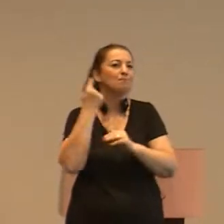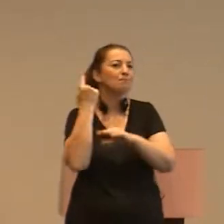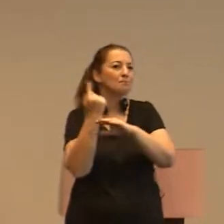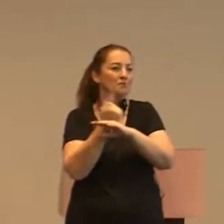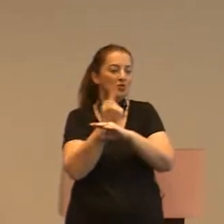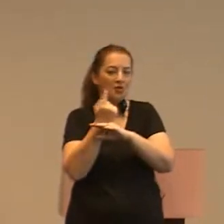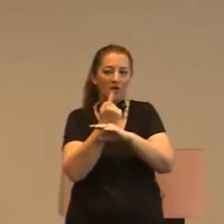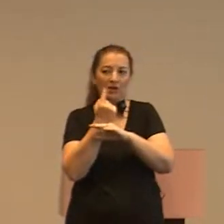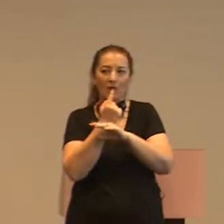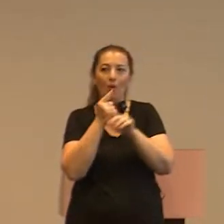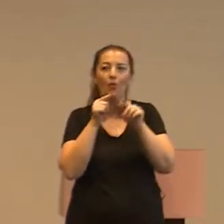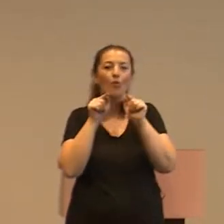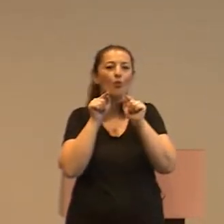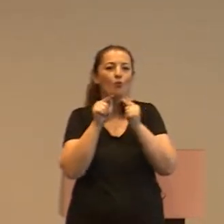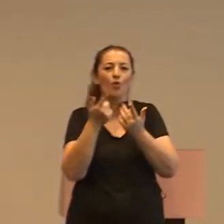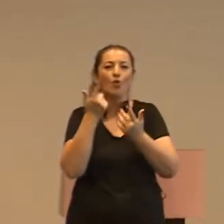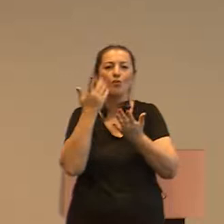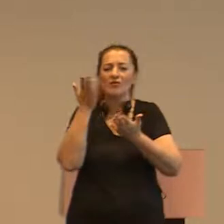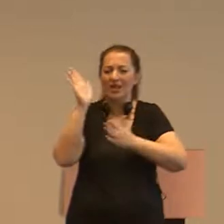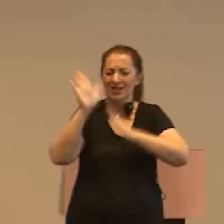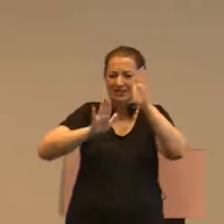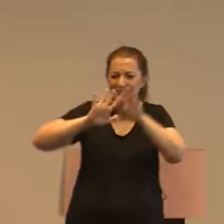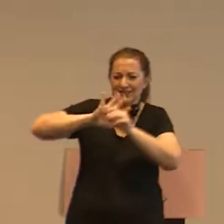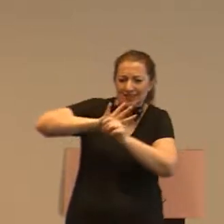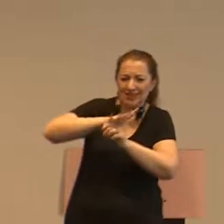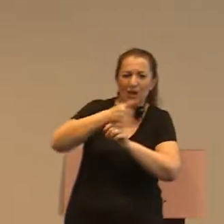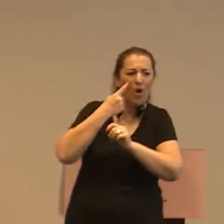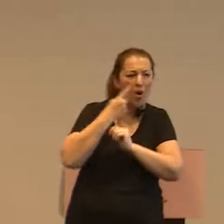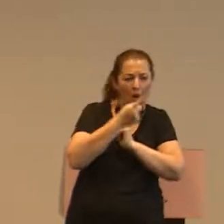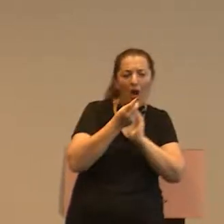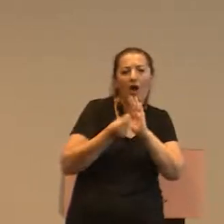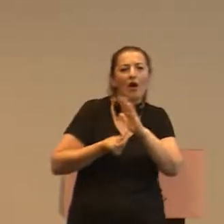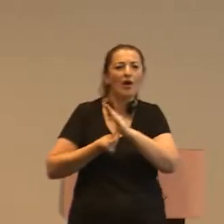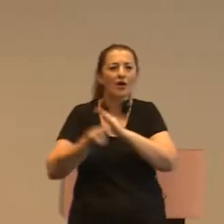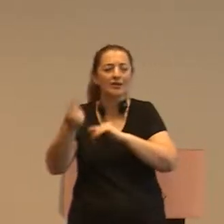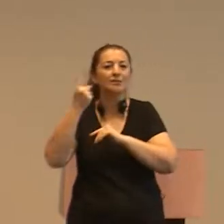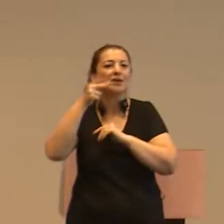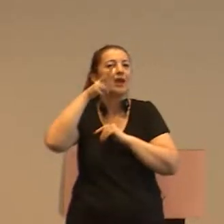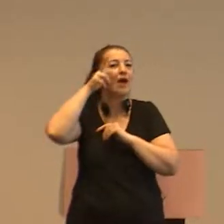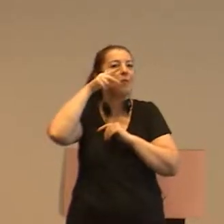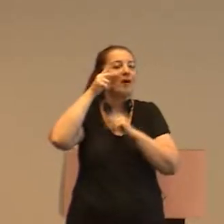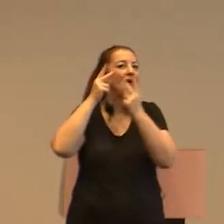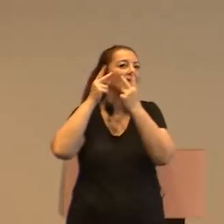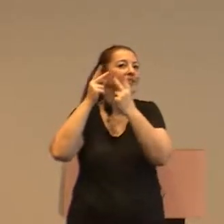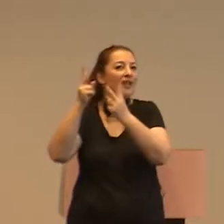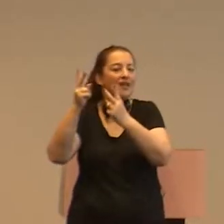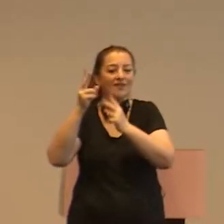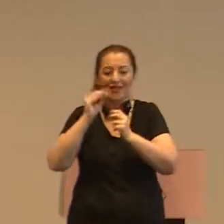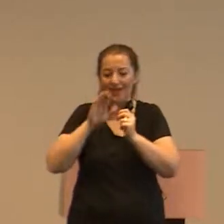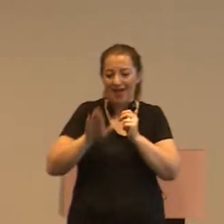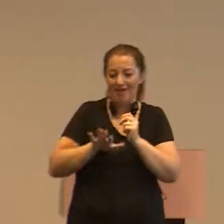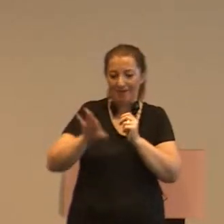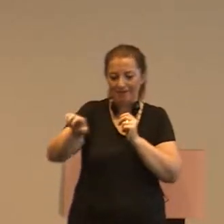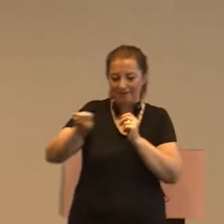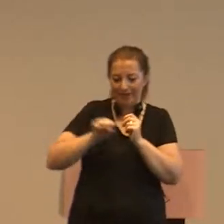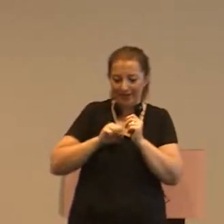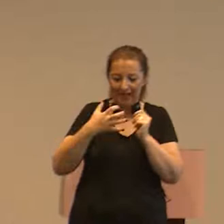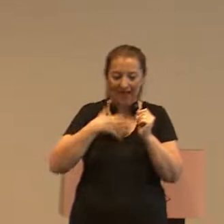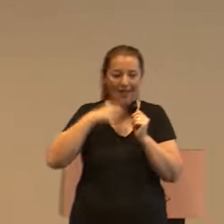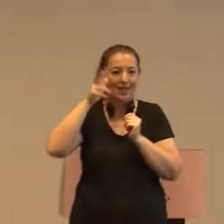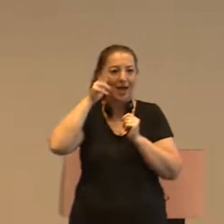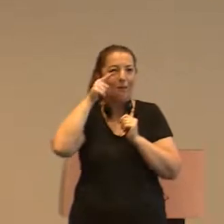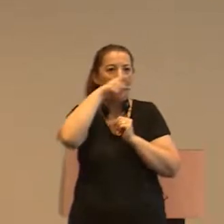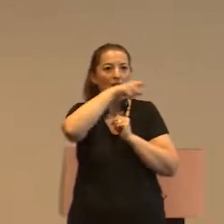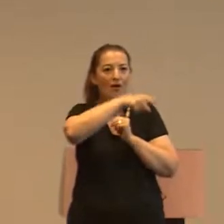soldiers army he was a part of that army somehow he was able to escape that violent atmosphere he was